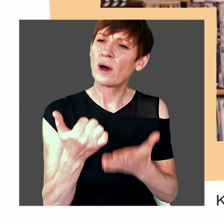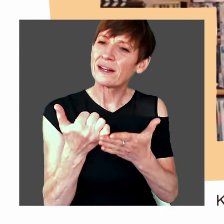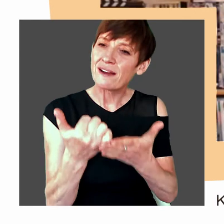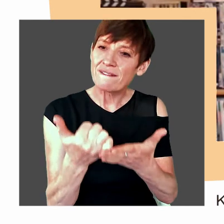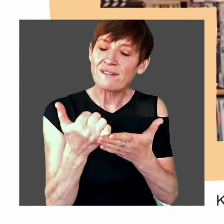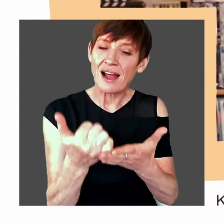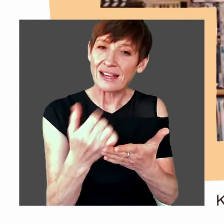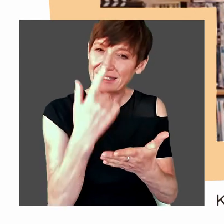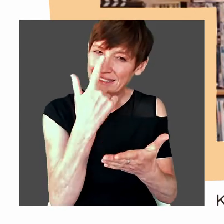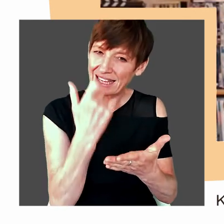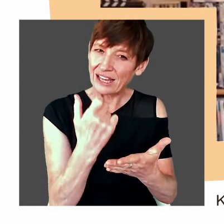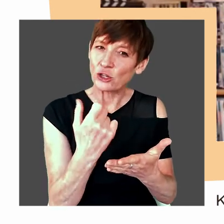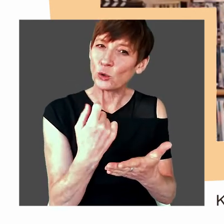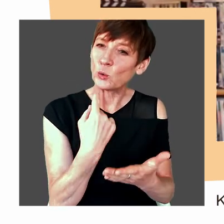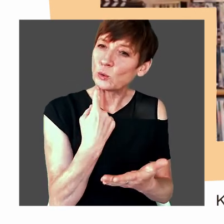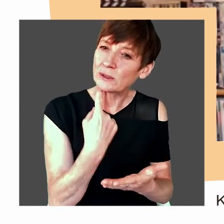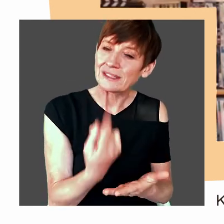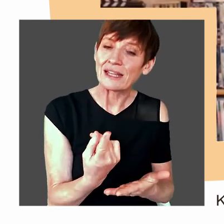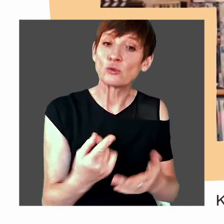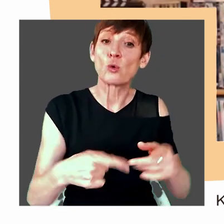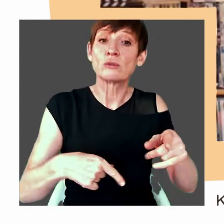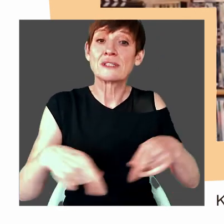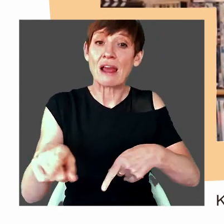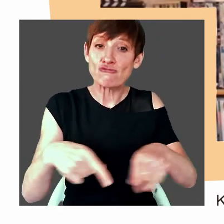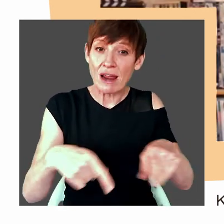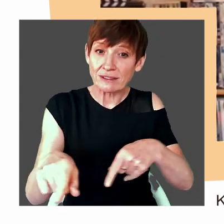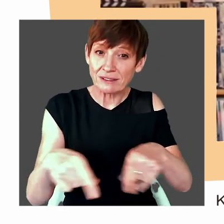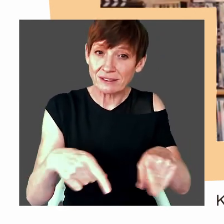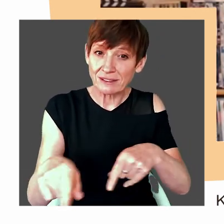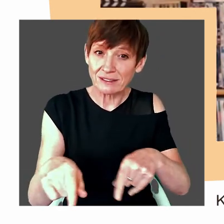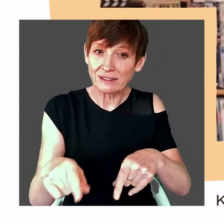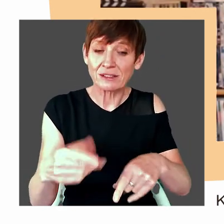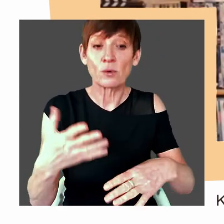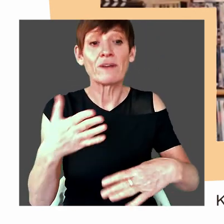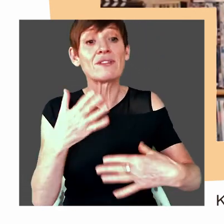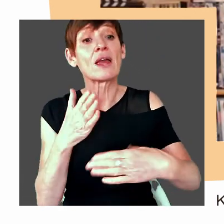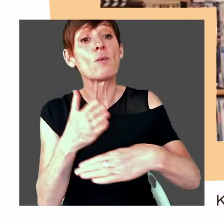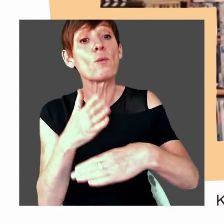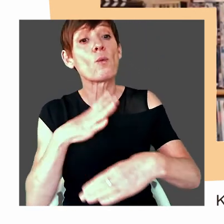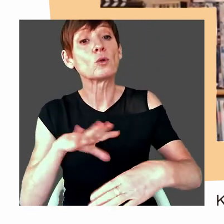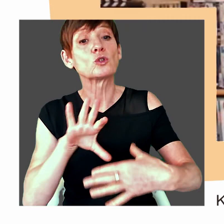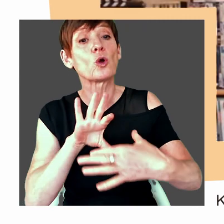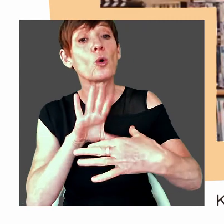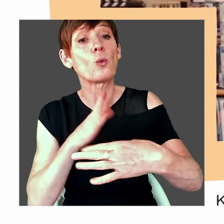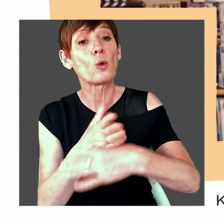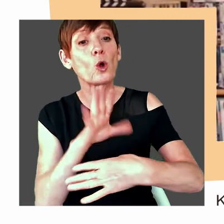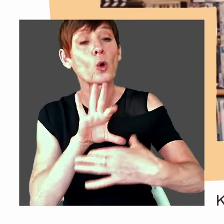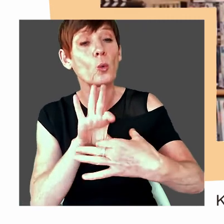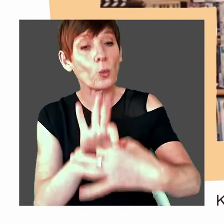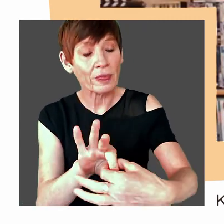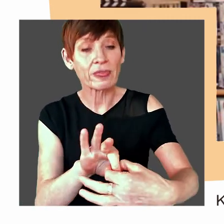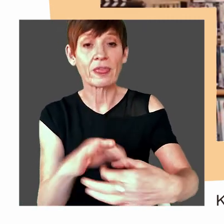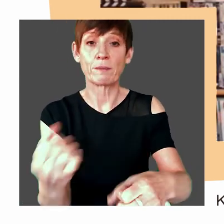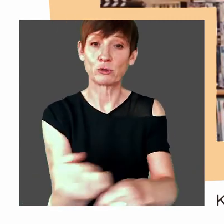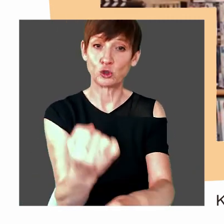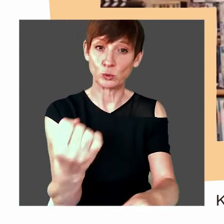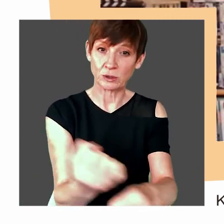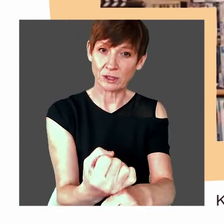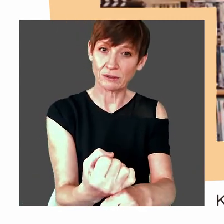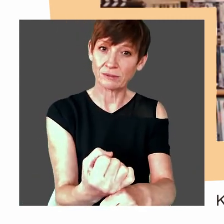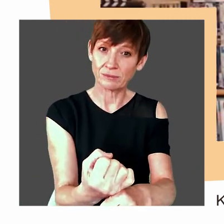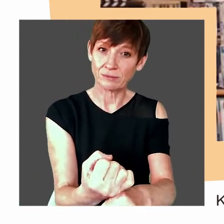with producers? What is your absolute do not ask, do not approach me in this way? And how would you as a producer like to be